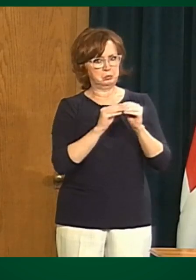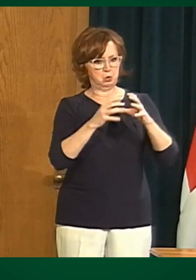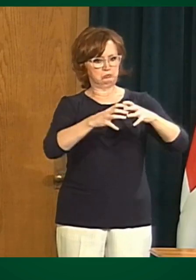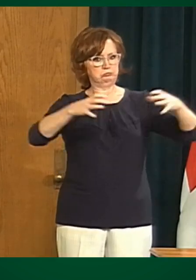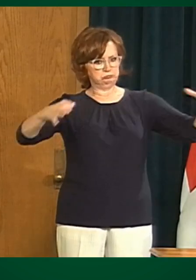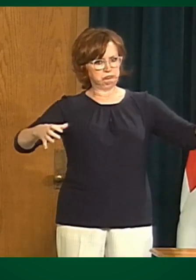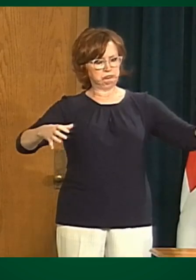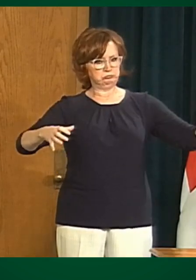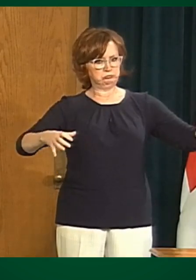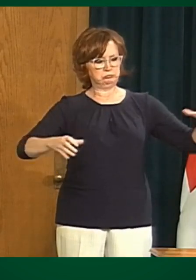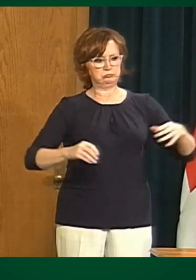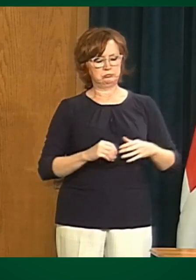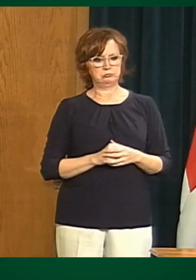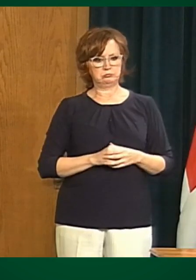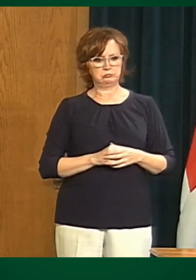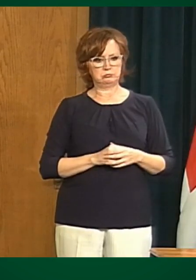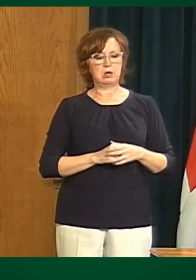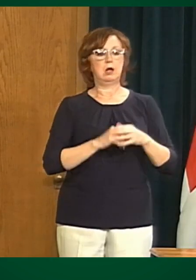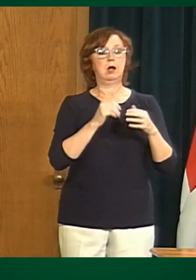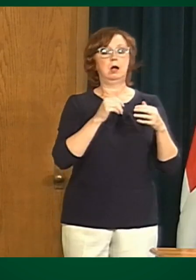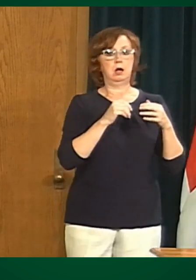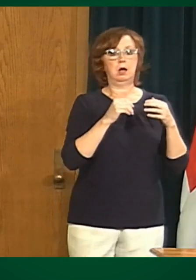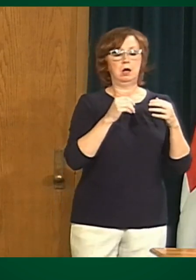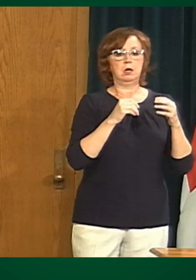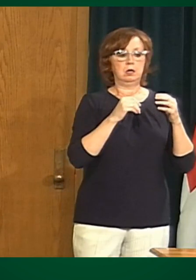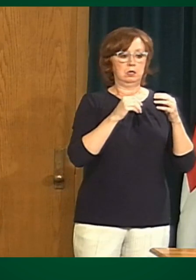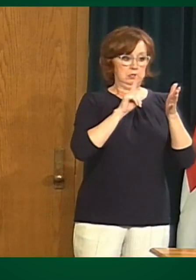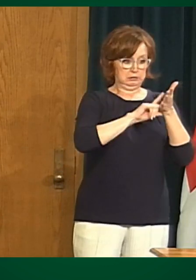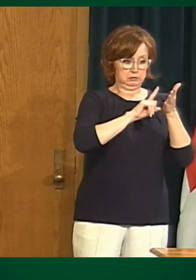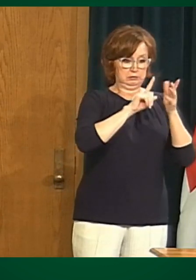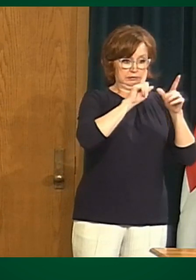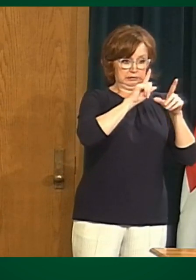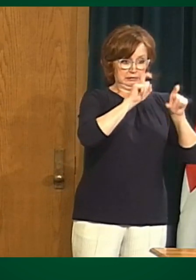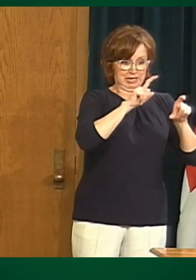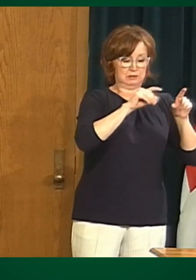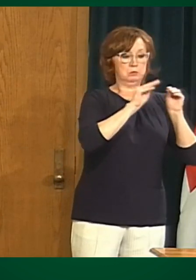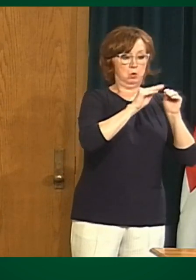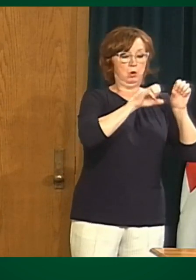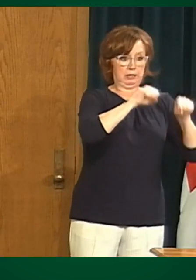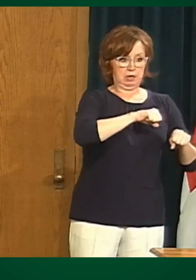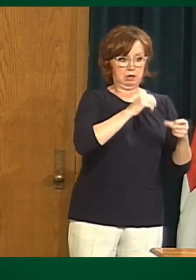testing and contact tracing. In the same time,